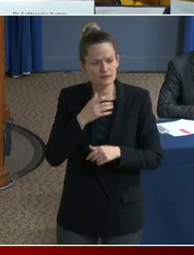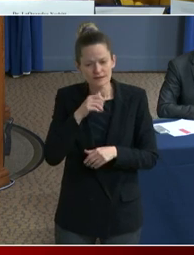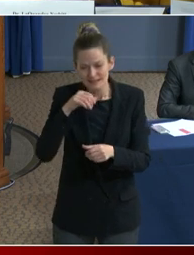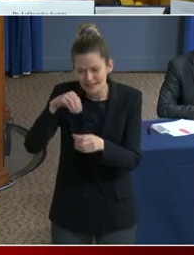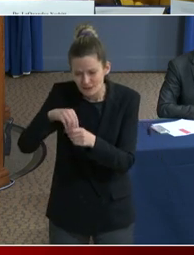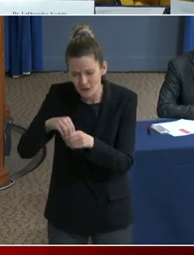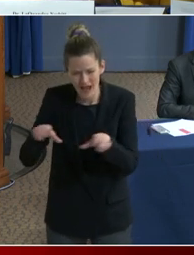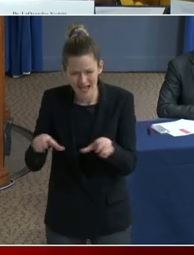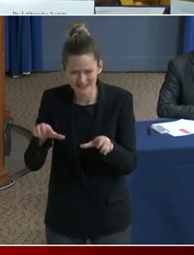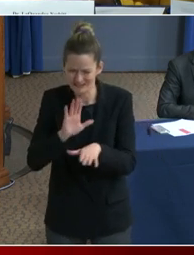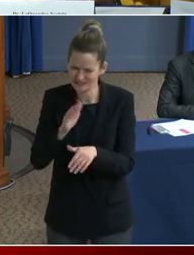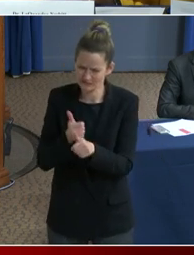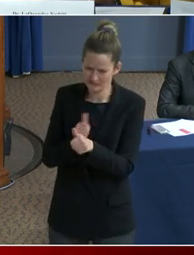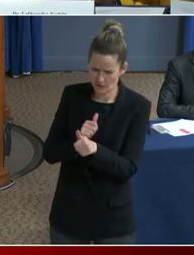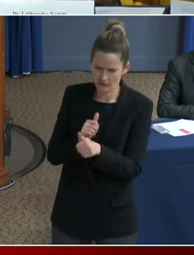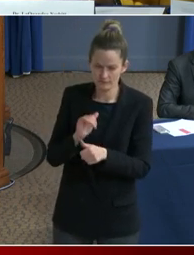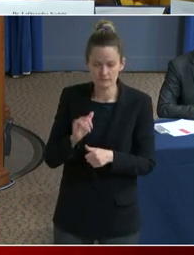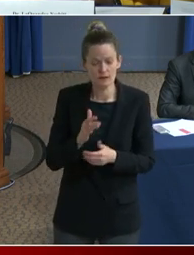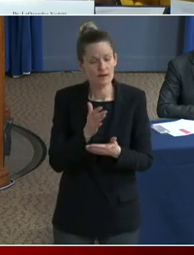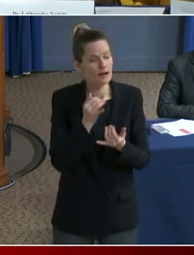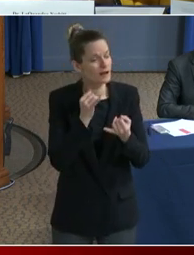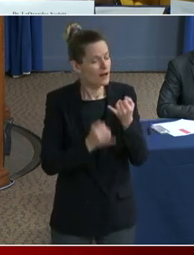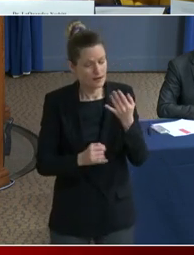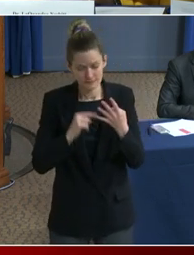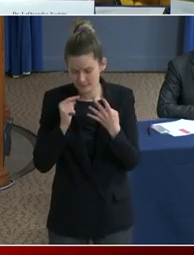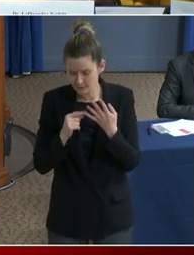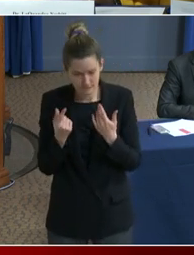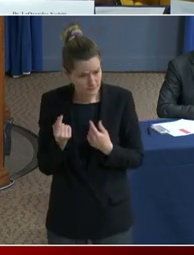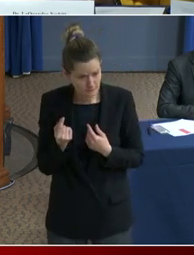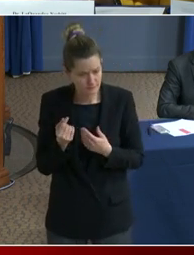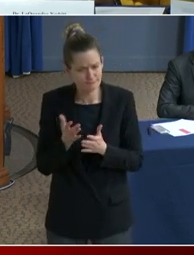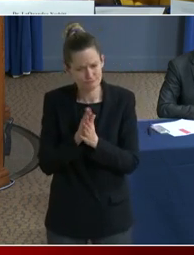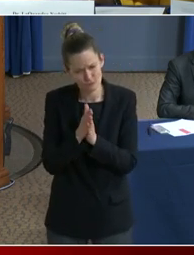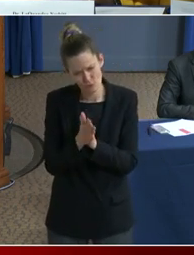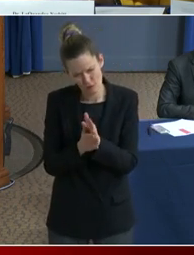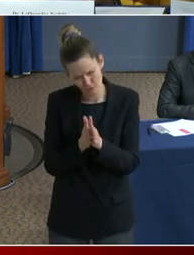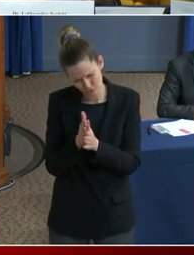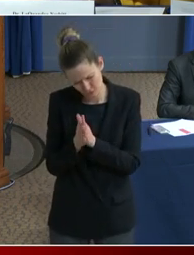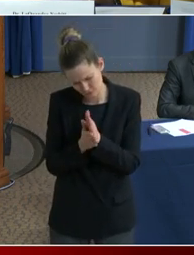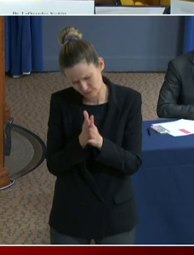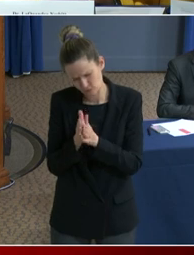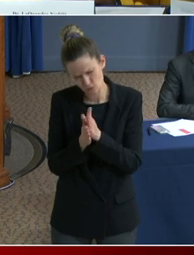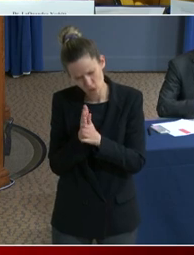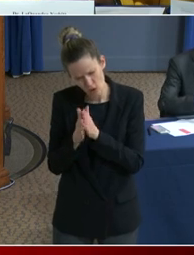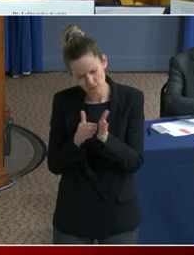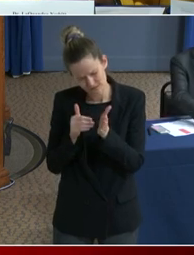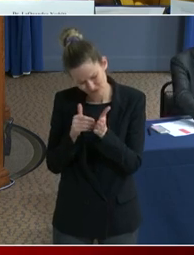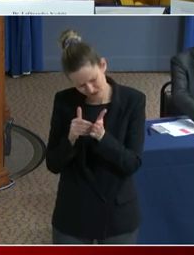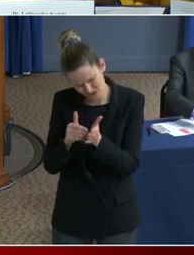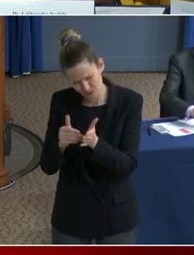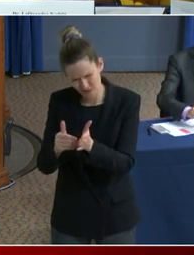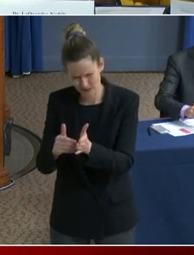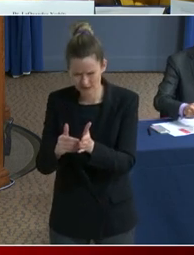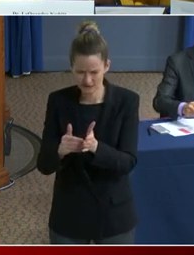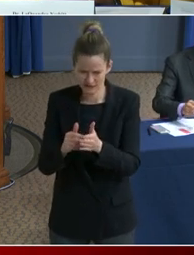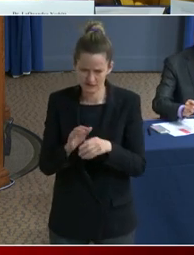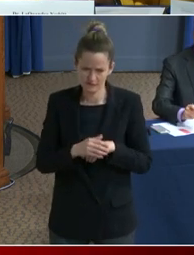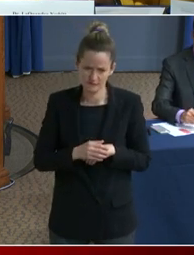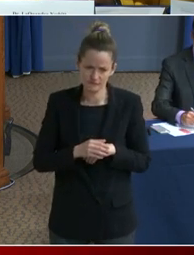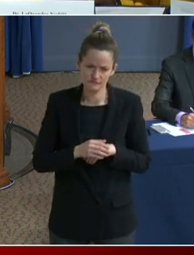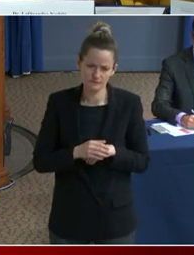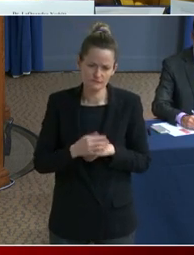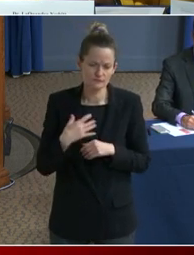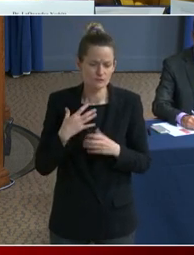frequently. It continues to be a key strategy to preventing the spread of any infectious disease. And of course, we want people to